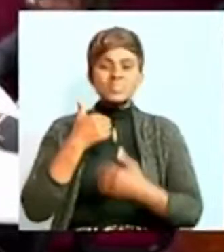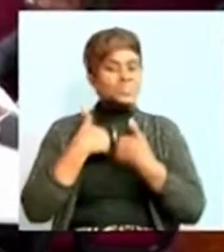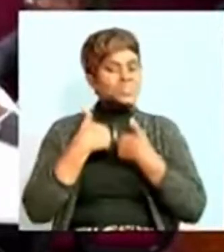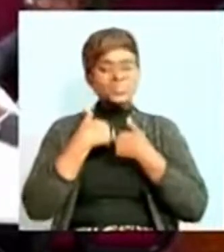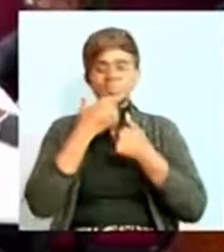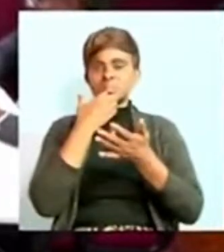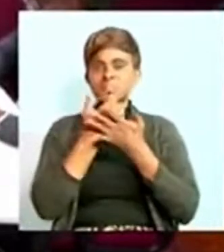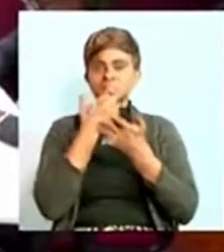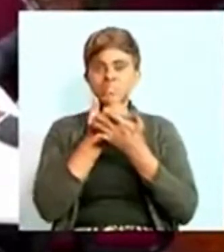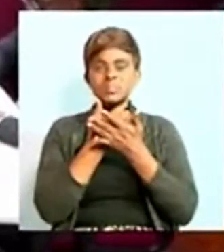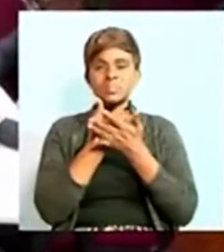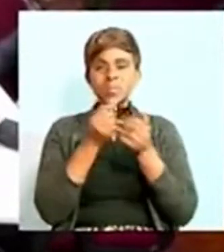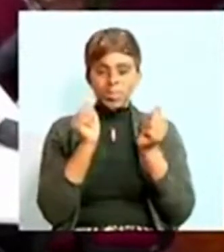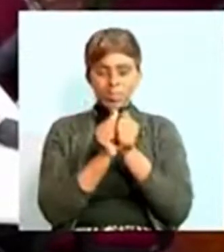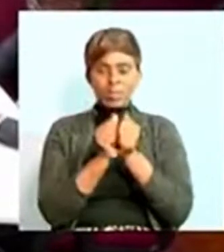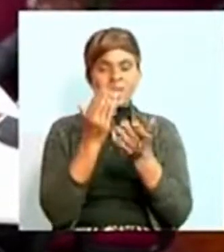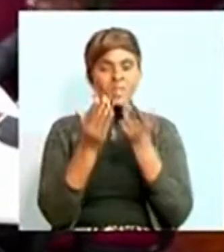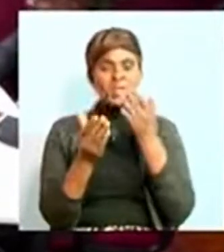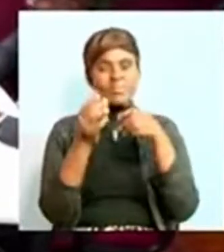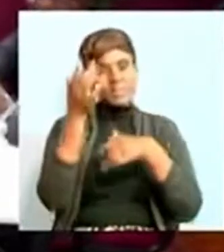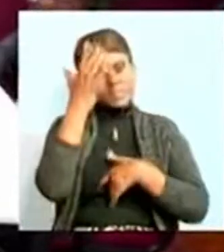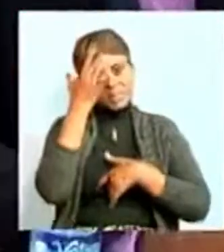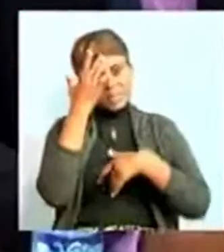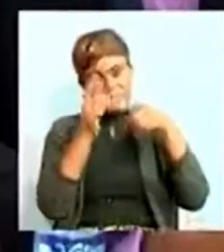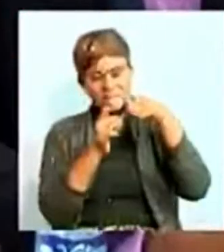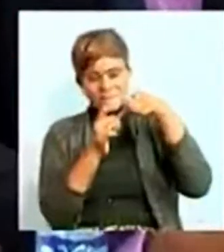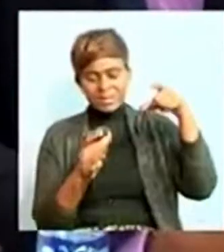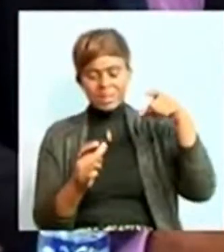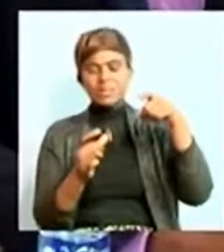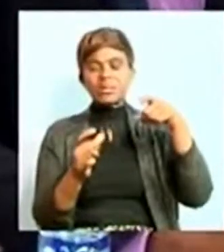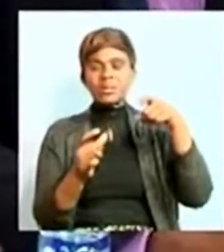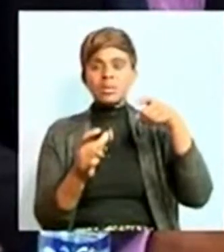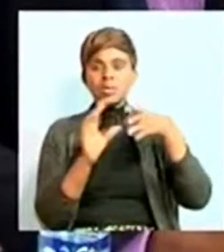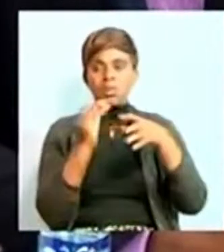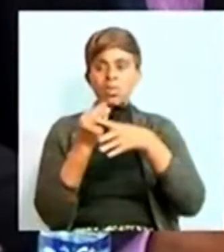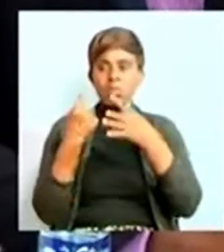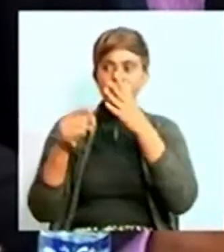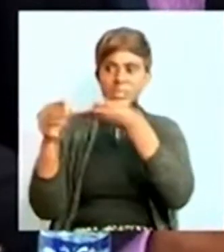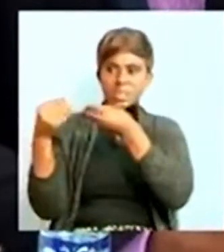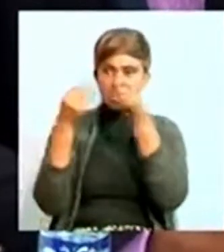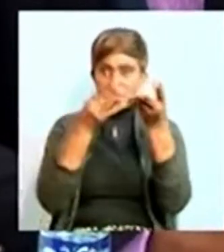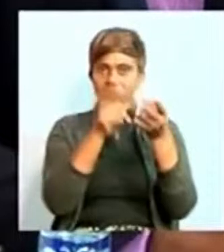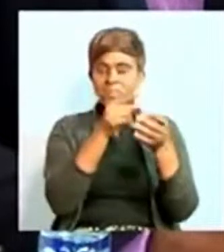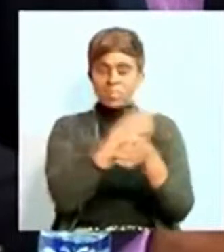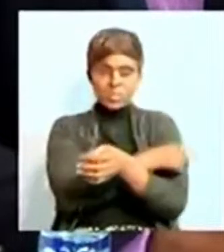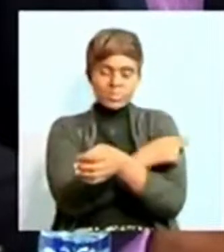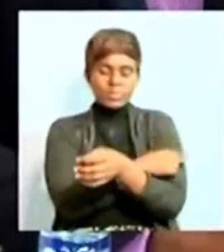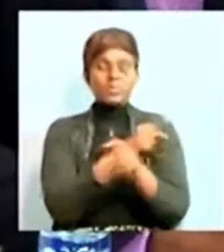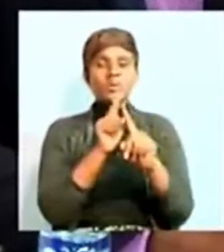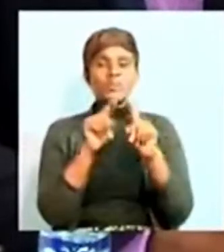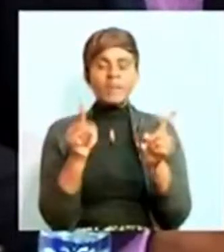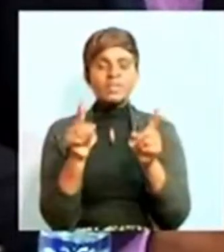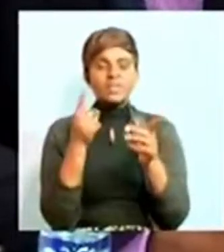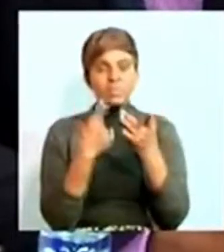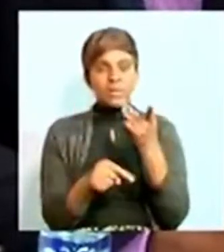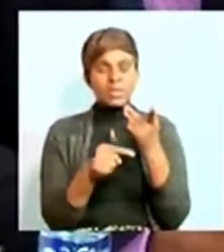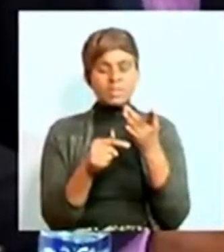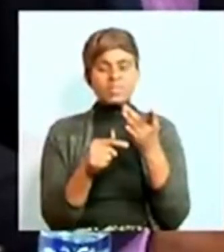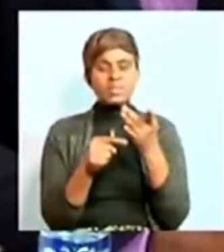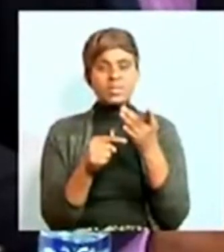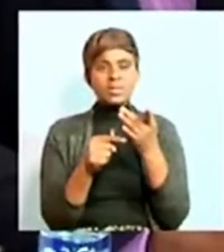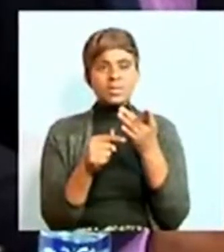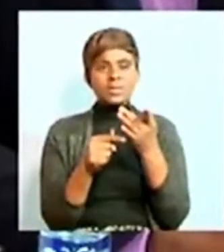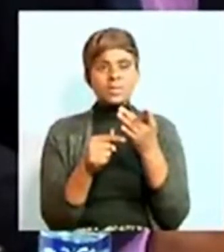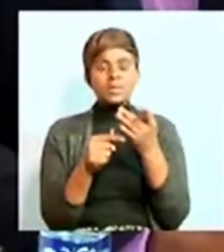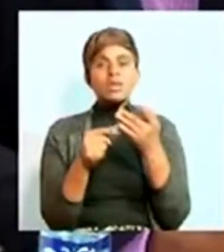evidence in terms of maybe sick notes and what was actually given by the hospital. But what we were used to